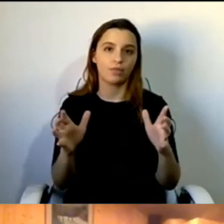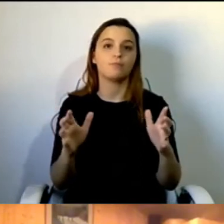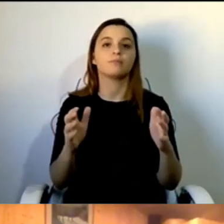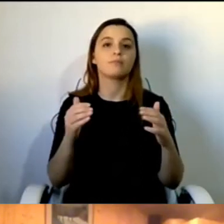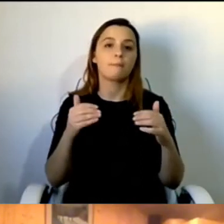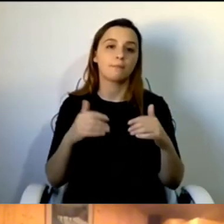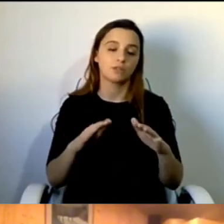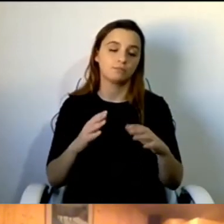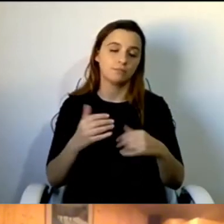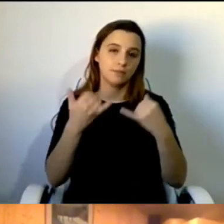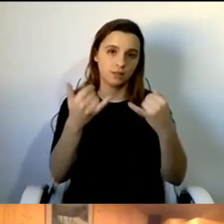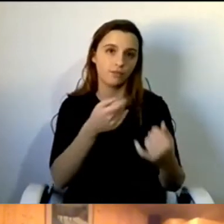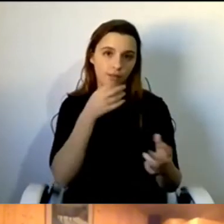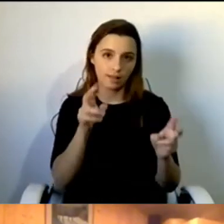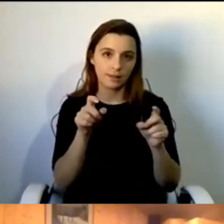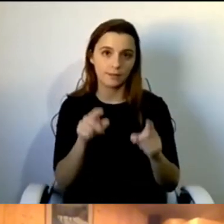13,900